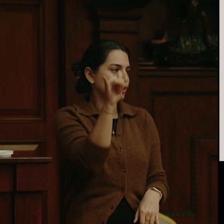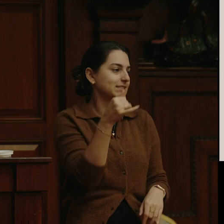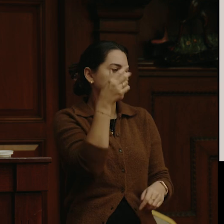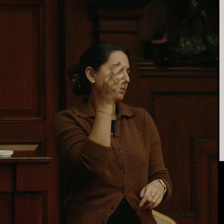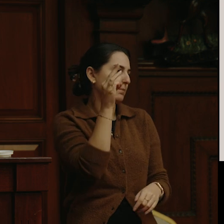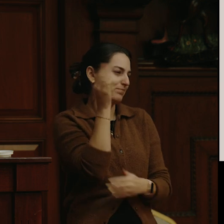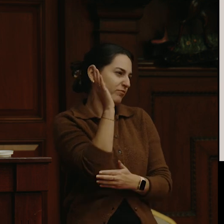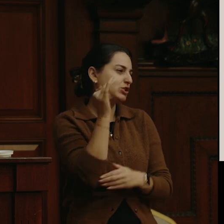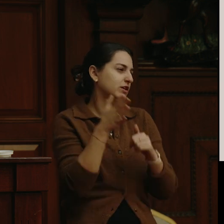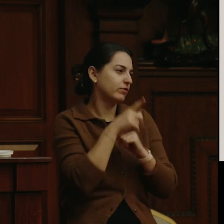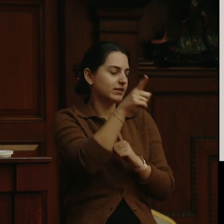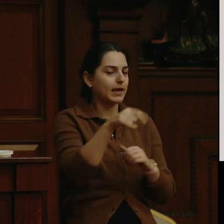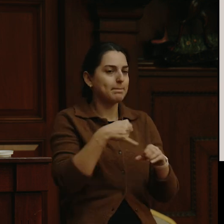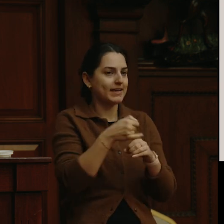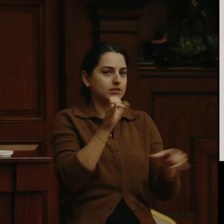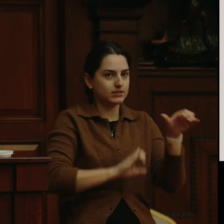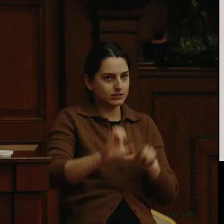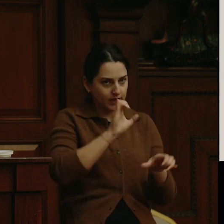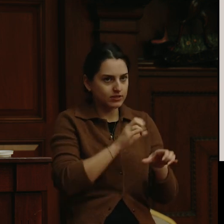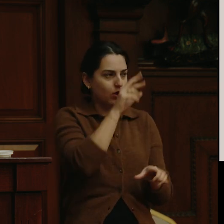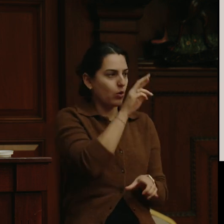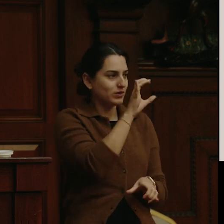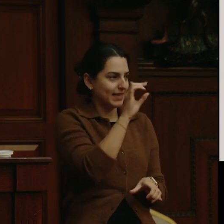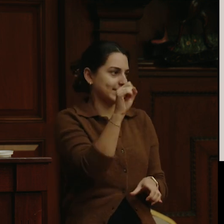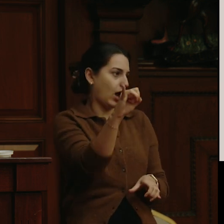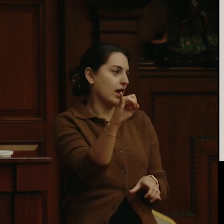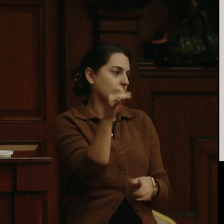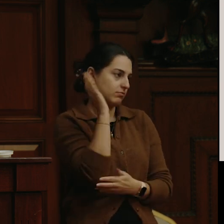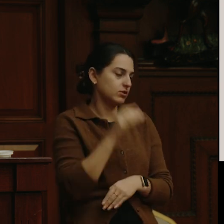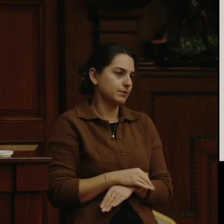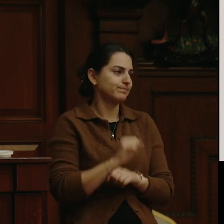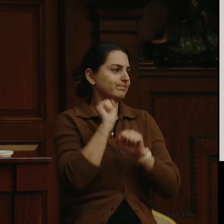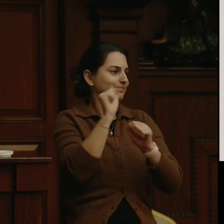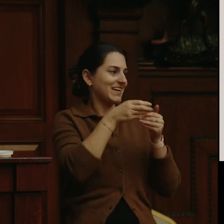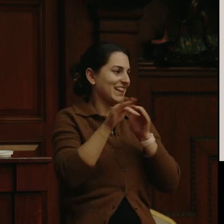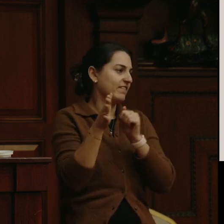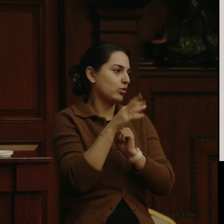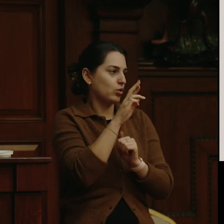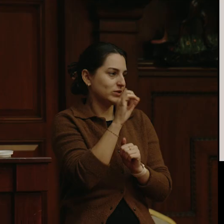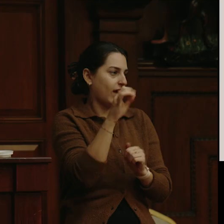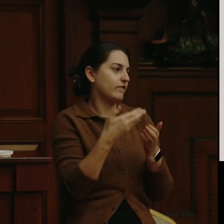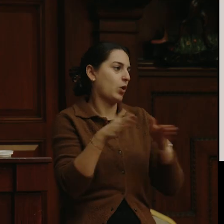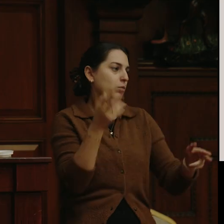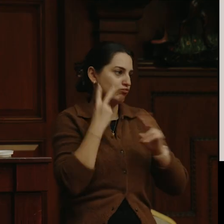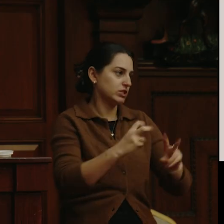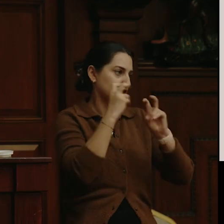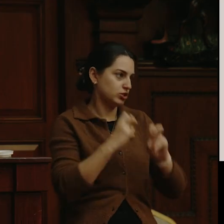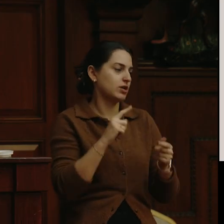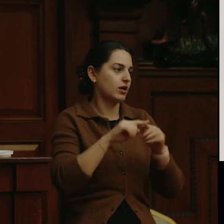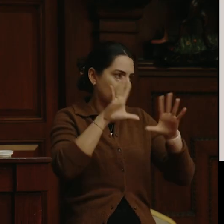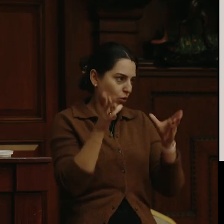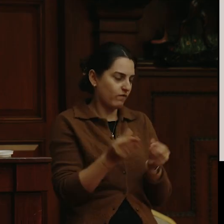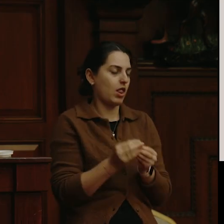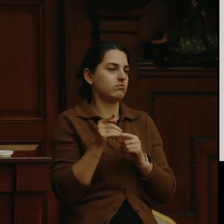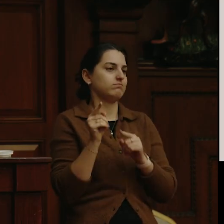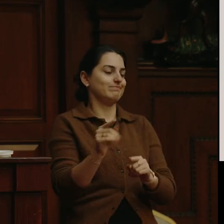School of Pharmacy and Biomedical Sciences in RCSI. He's the RCSI lead for open research and is the overall